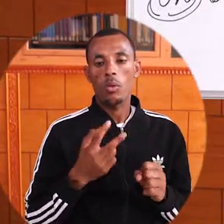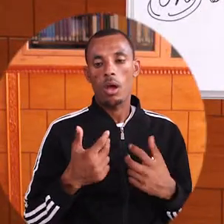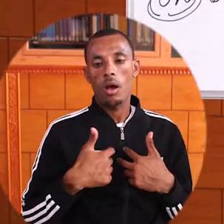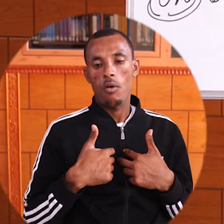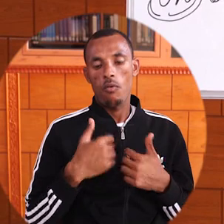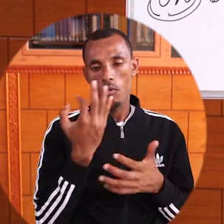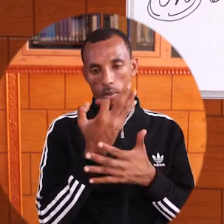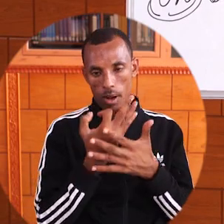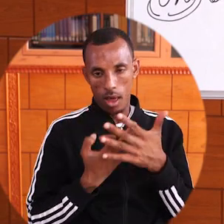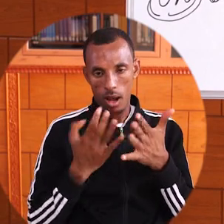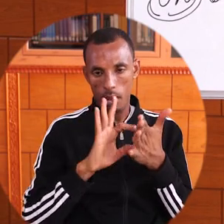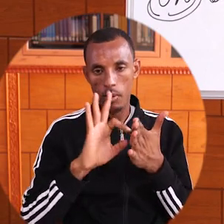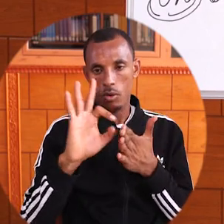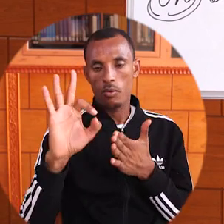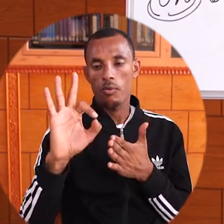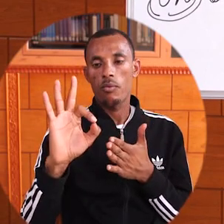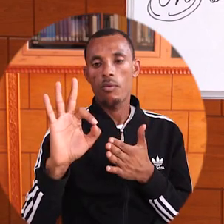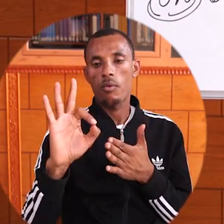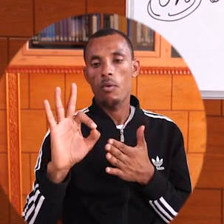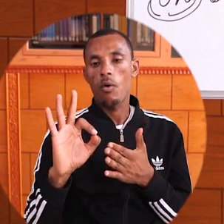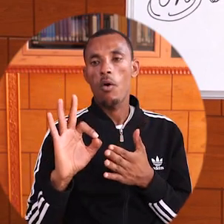formula: